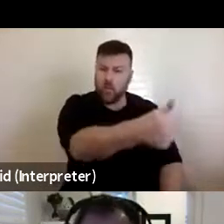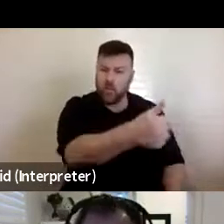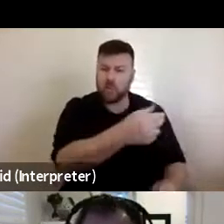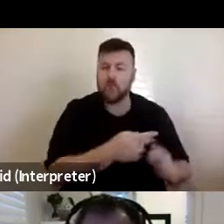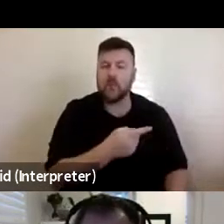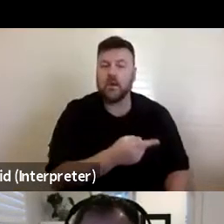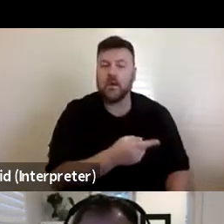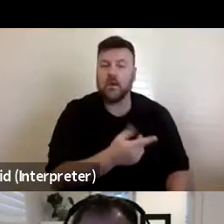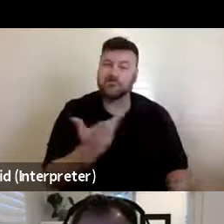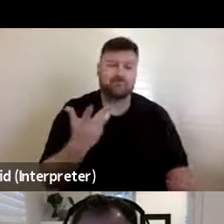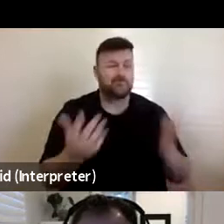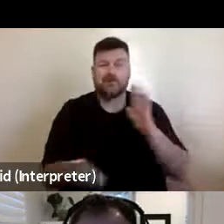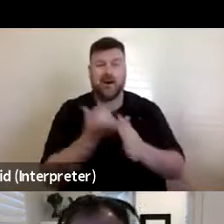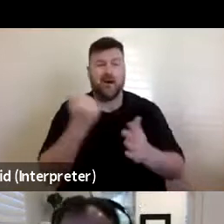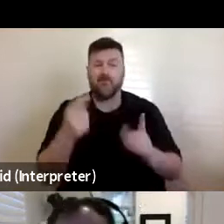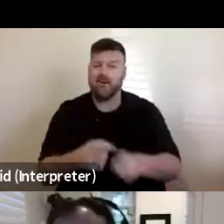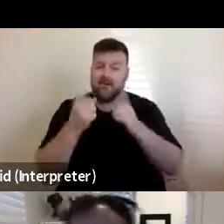it's tough. It's been really tough.